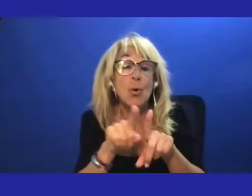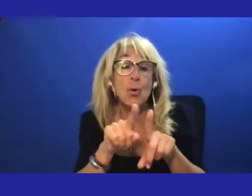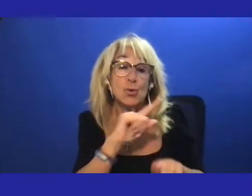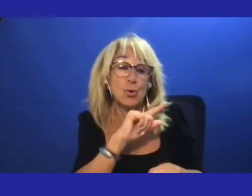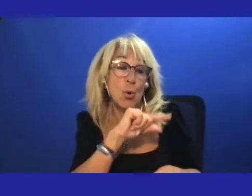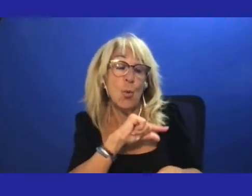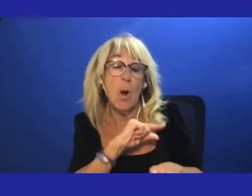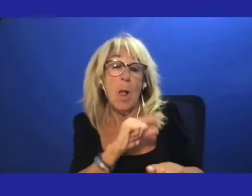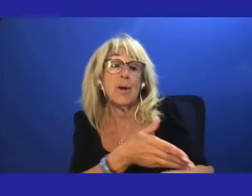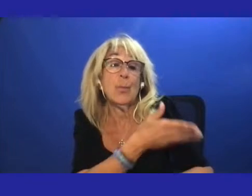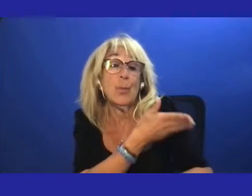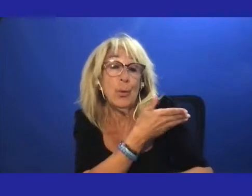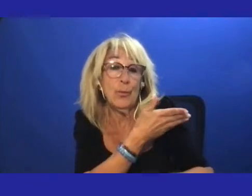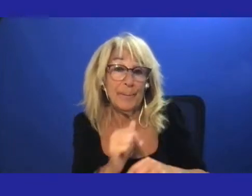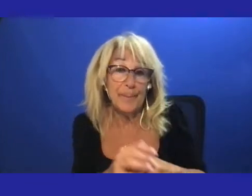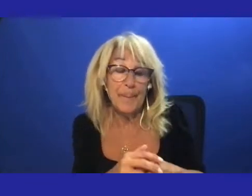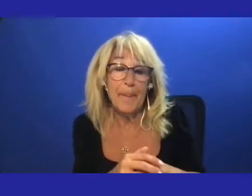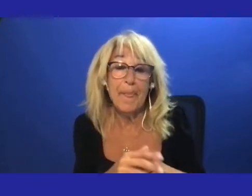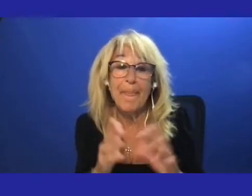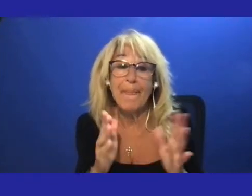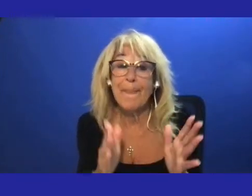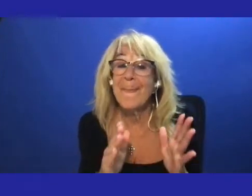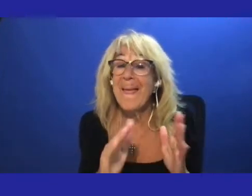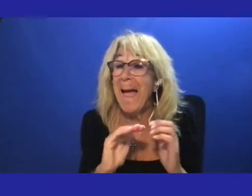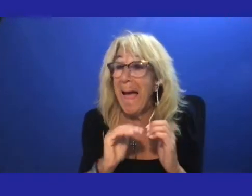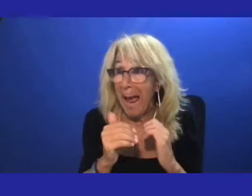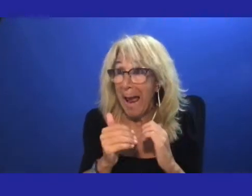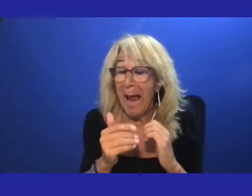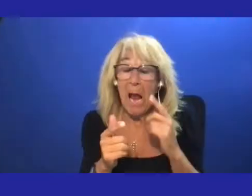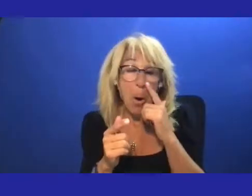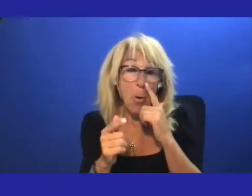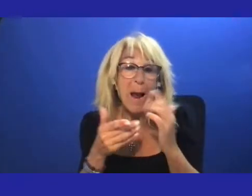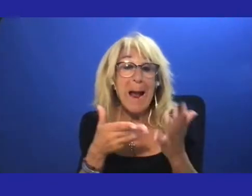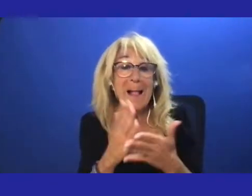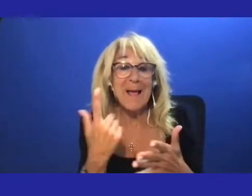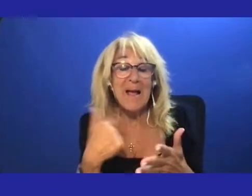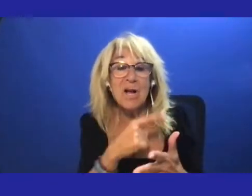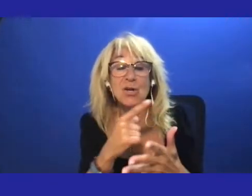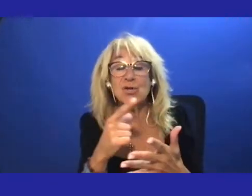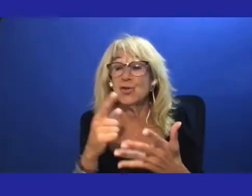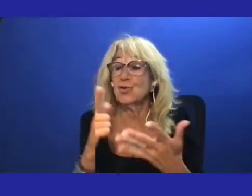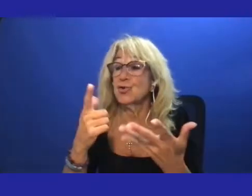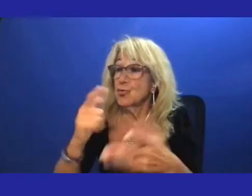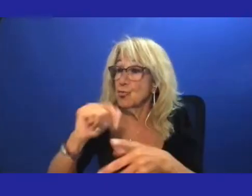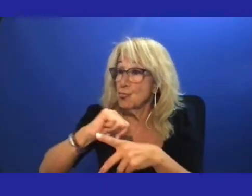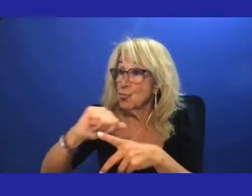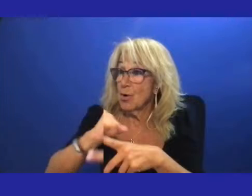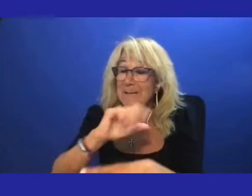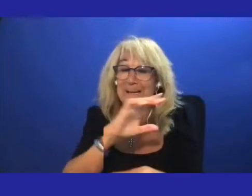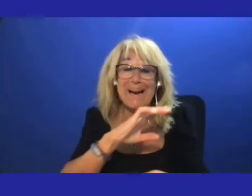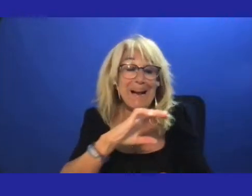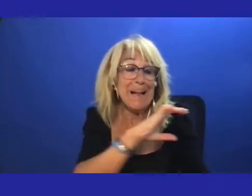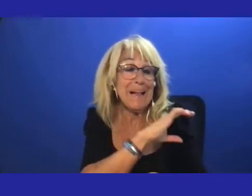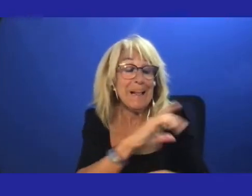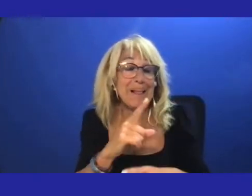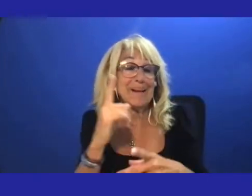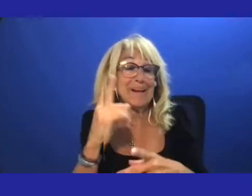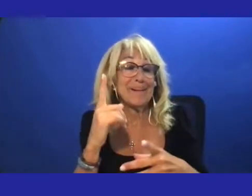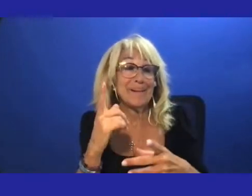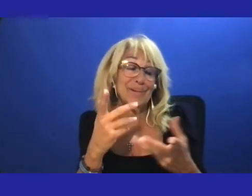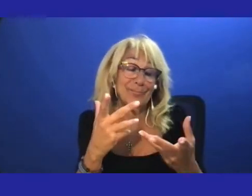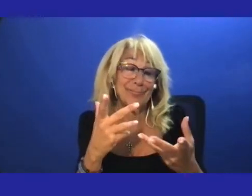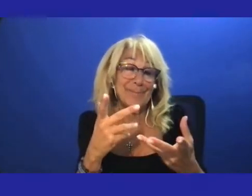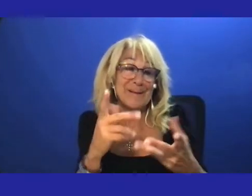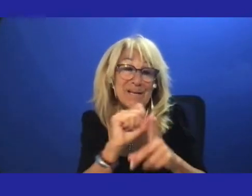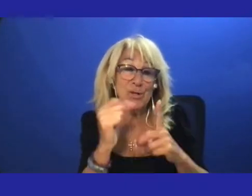improvement. It does it in a way that allows us to practice in a clinical situation and make mistakes. And so we can